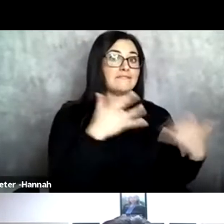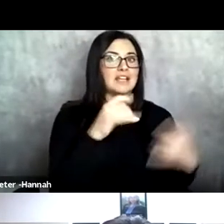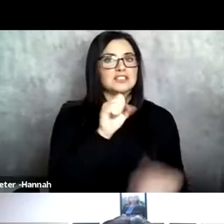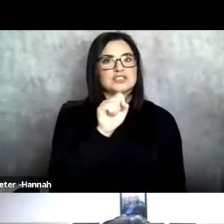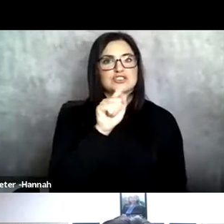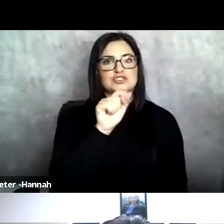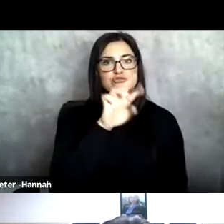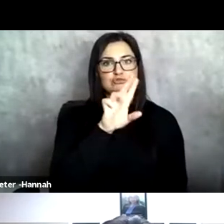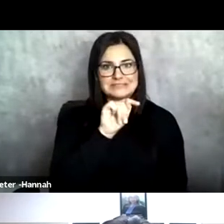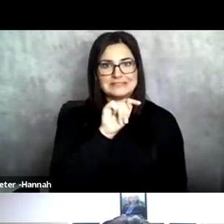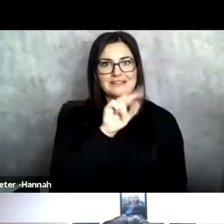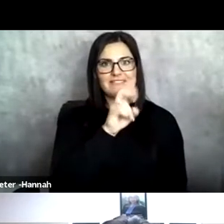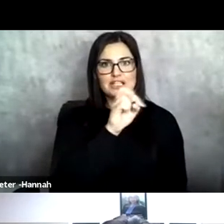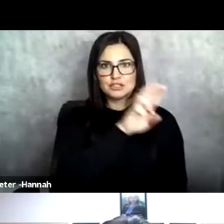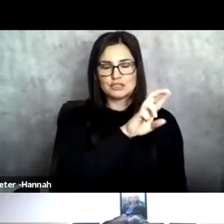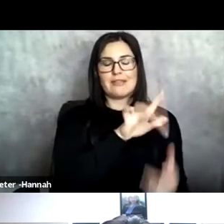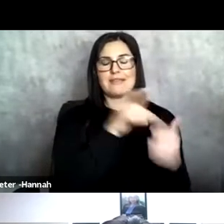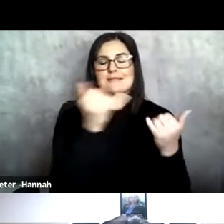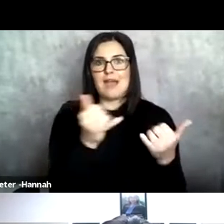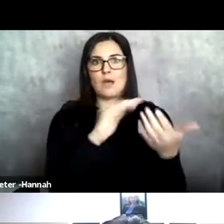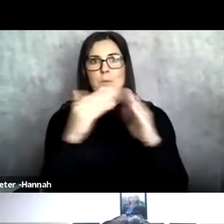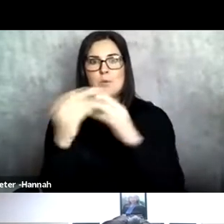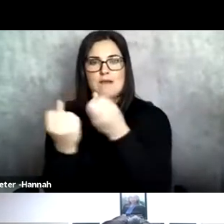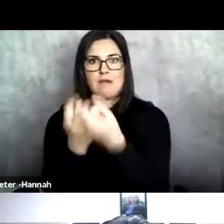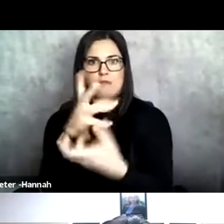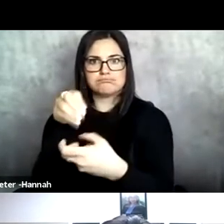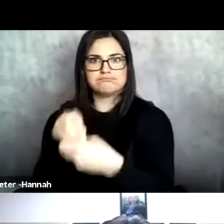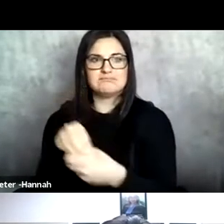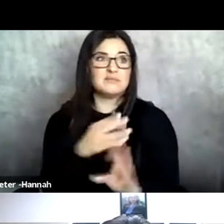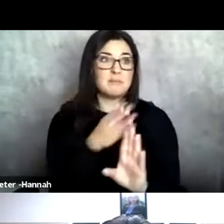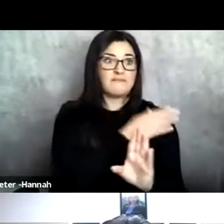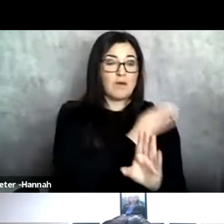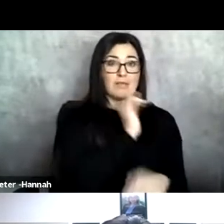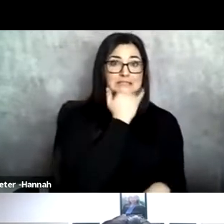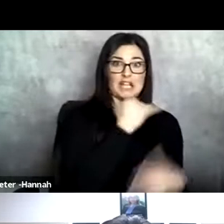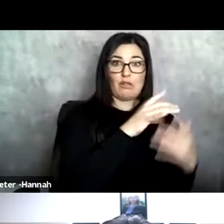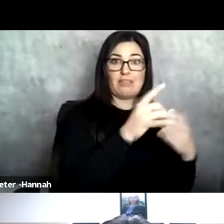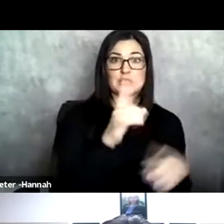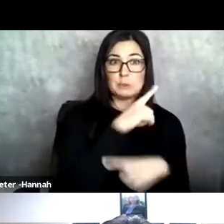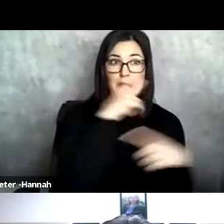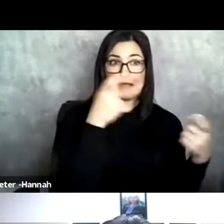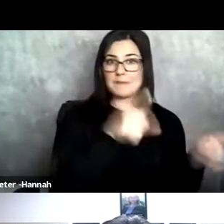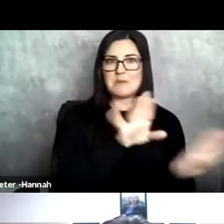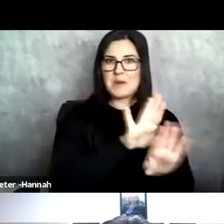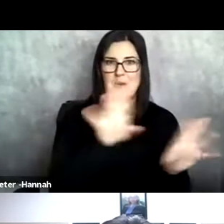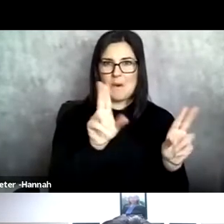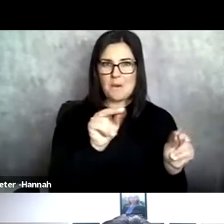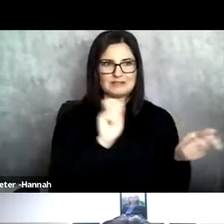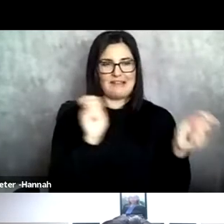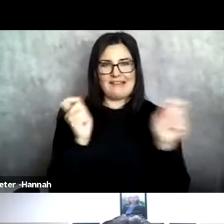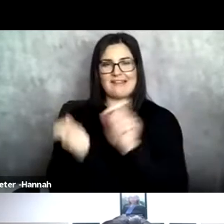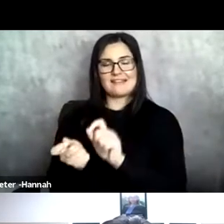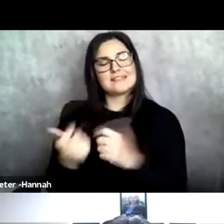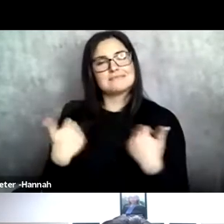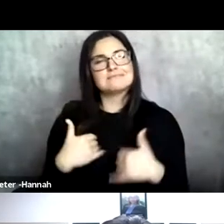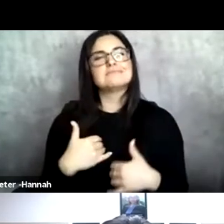And you would bring the community together, right? When it could have led to something much more ugly, And so that right there says a lot about you and